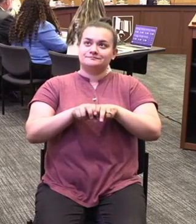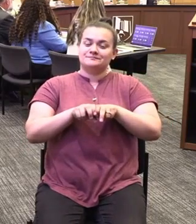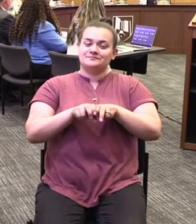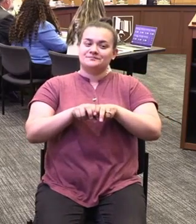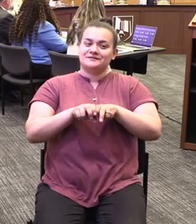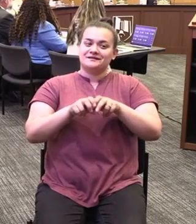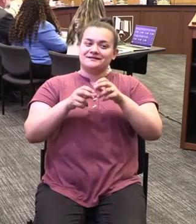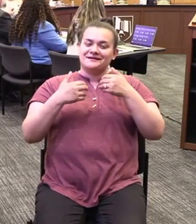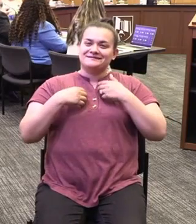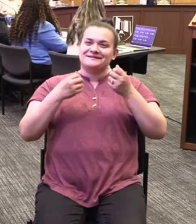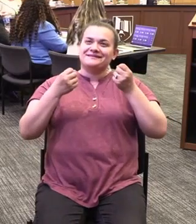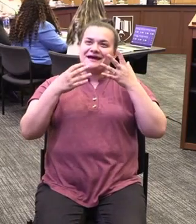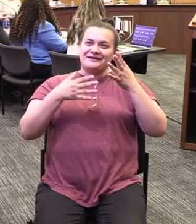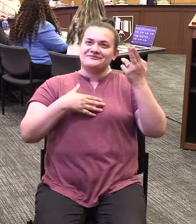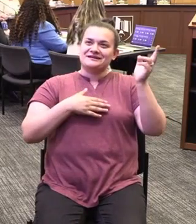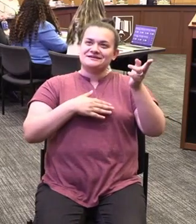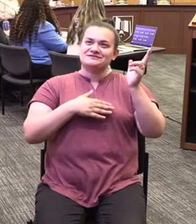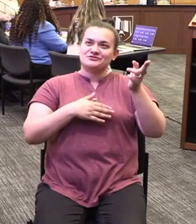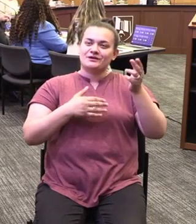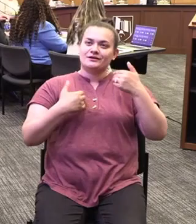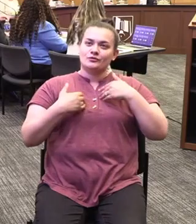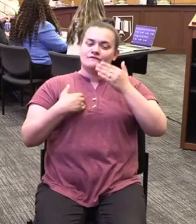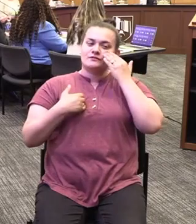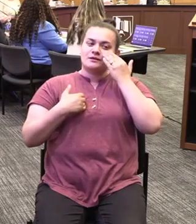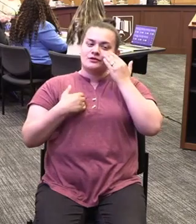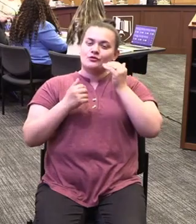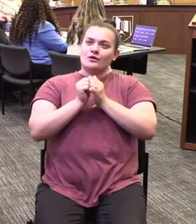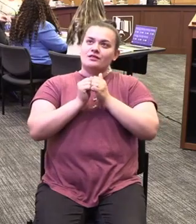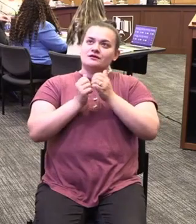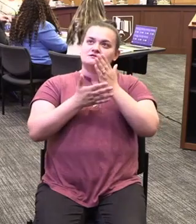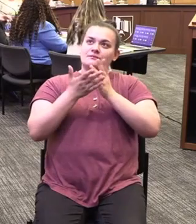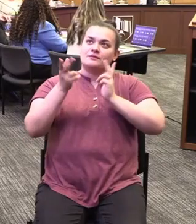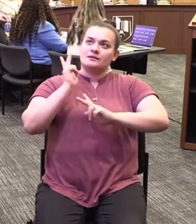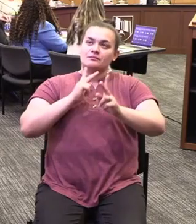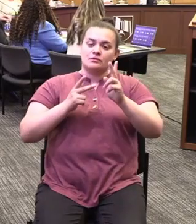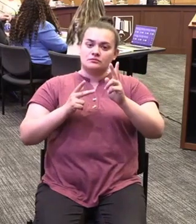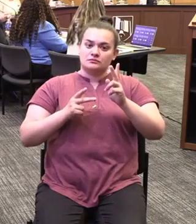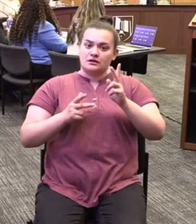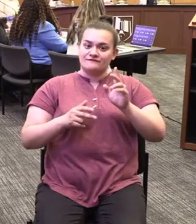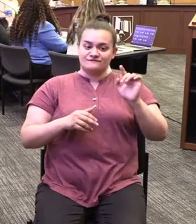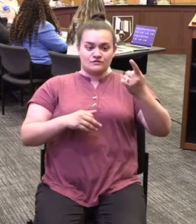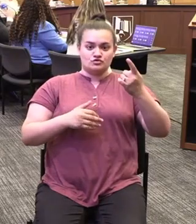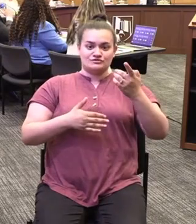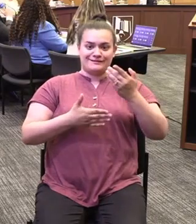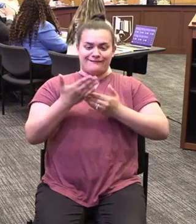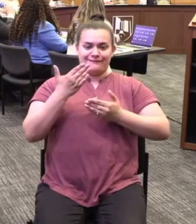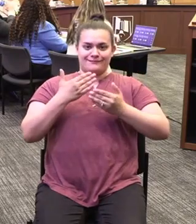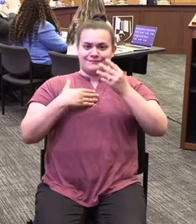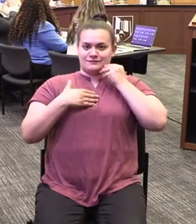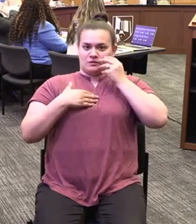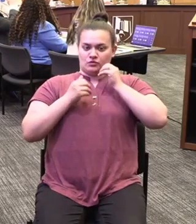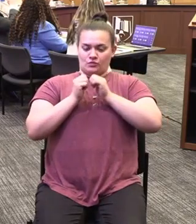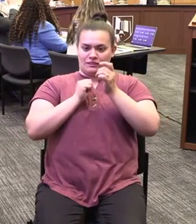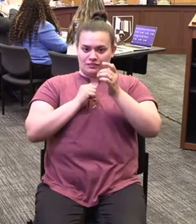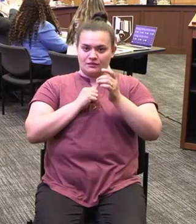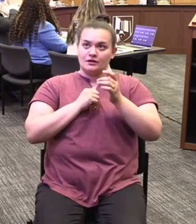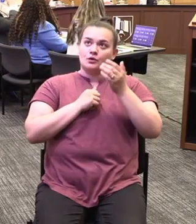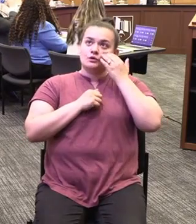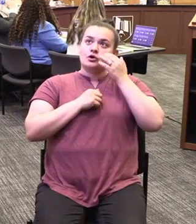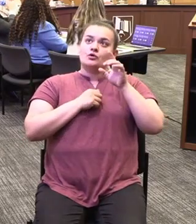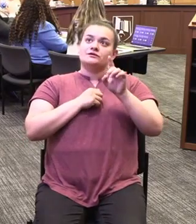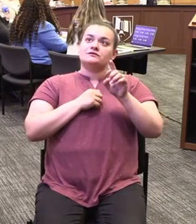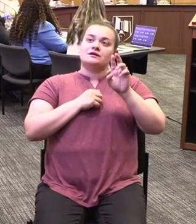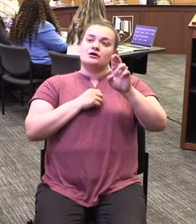He's got a lot of history that we're all familiar with, and some of the people in this room have firsthand knowledge of it. We all know Dr.